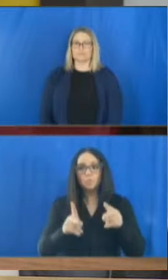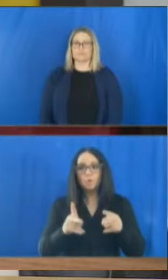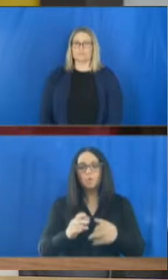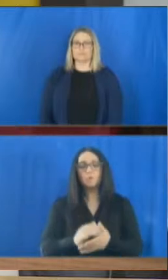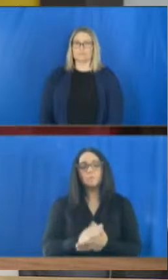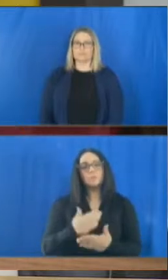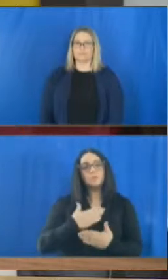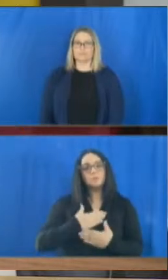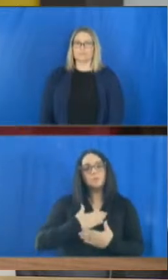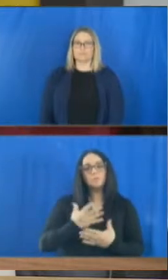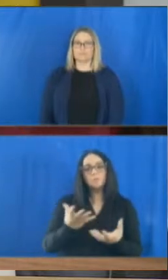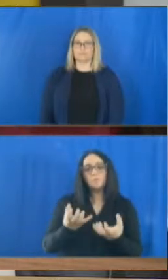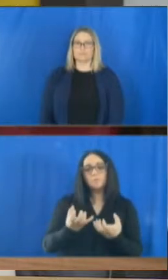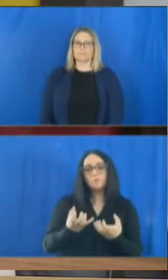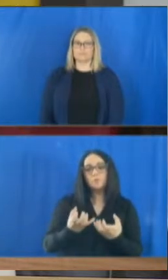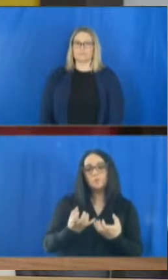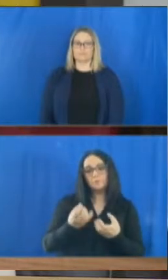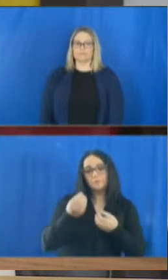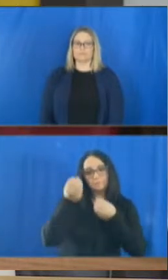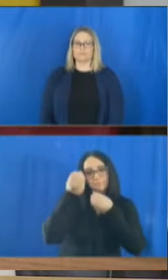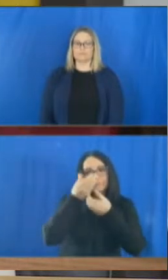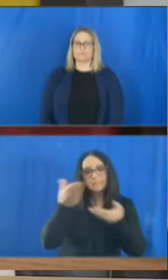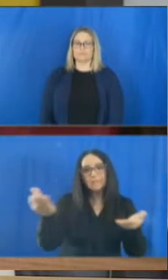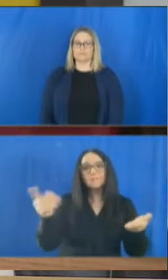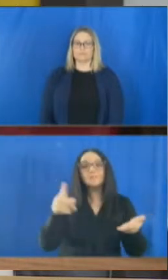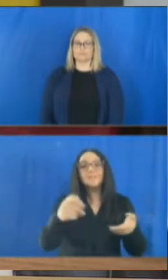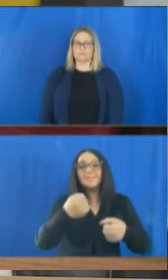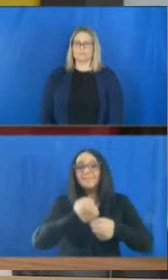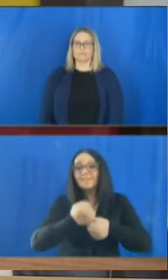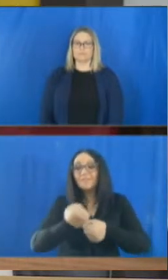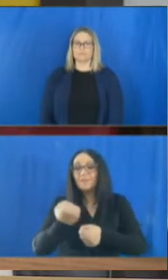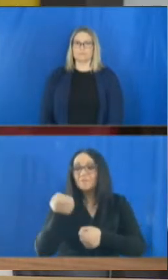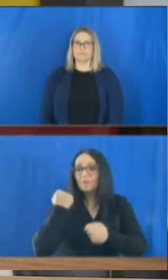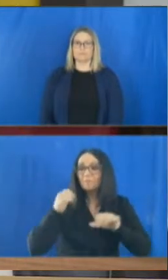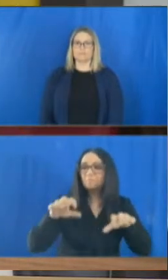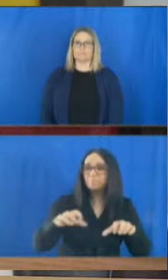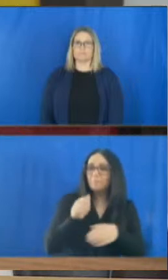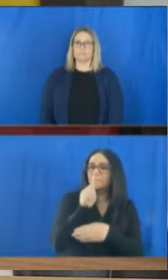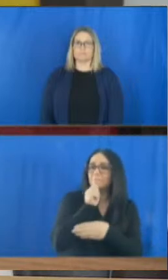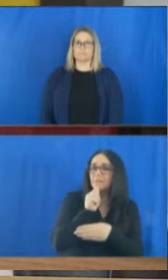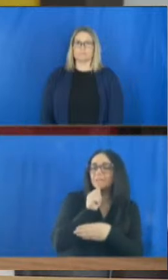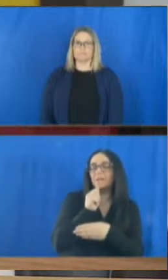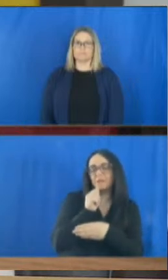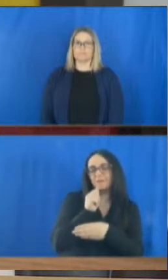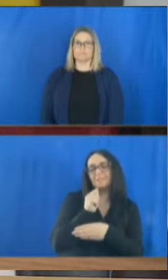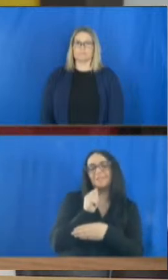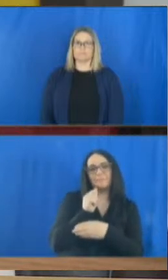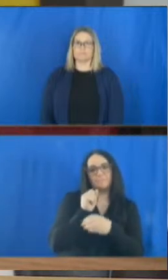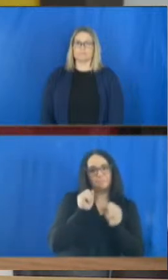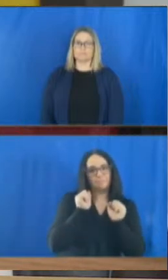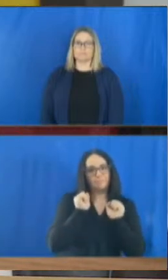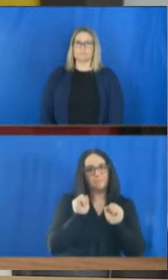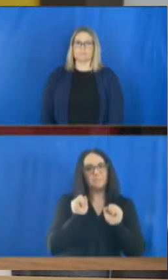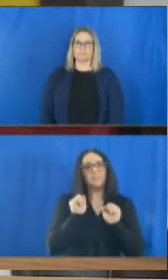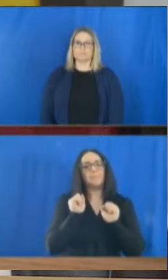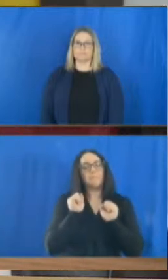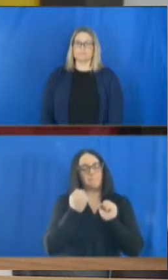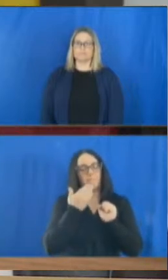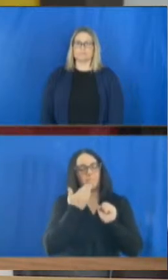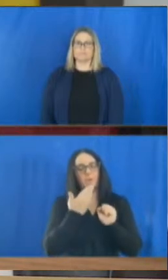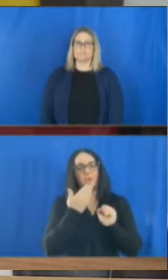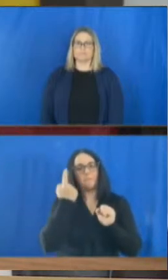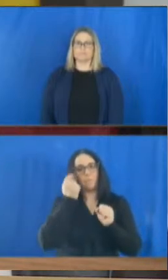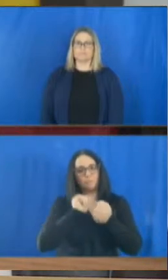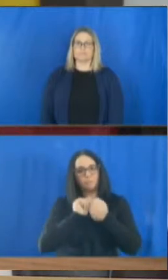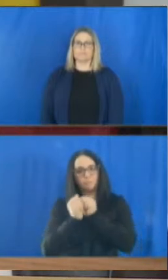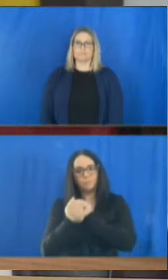Thank you very much to all New Brunswickers. Over the last 2 weeks, thousands of New Brunswickers have made sacrifices and borne hardships